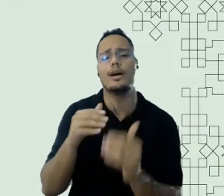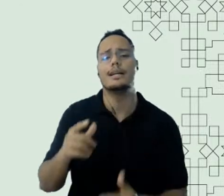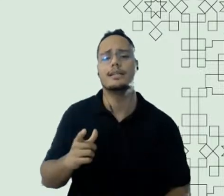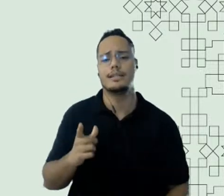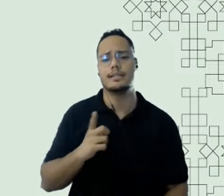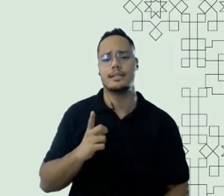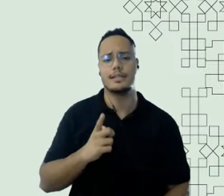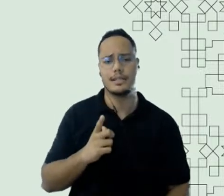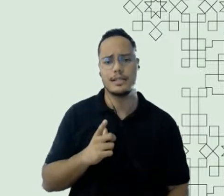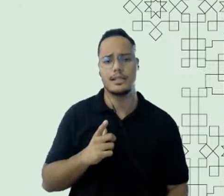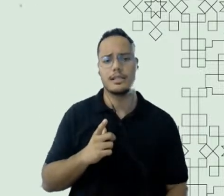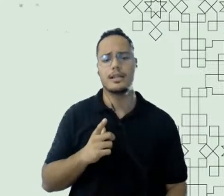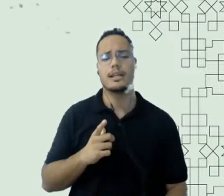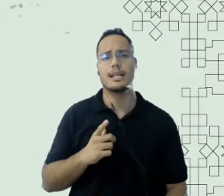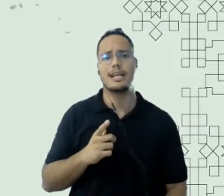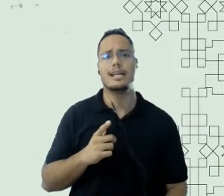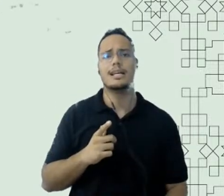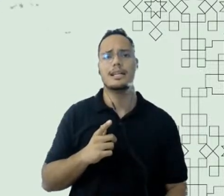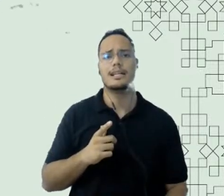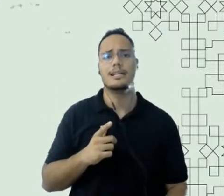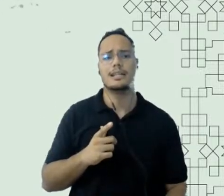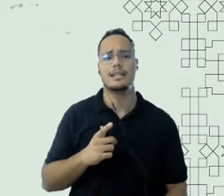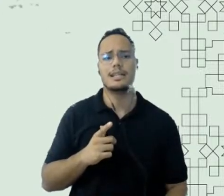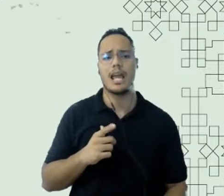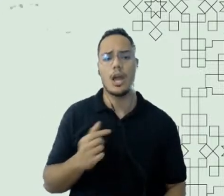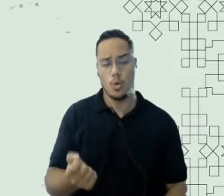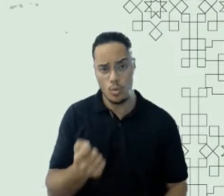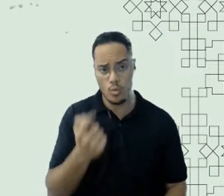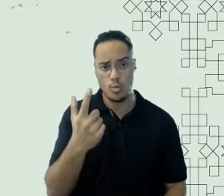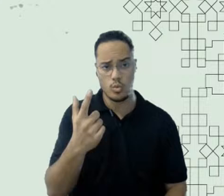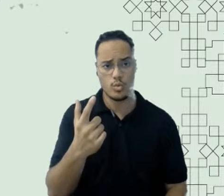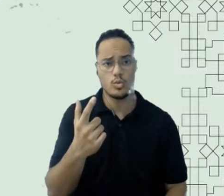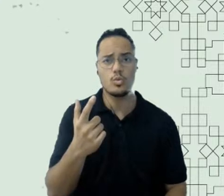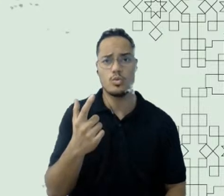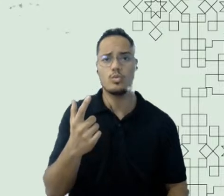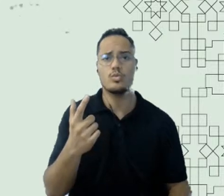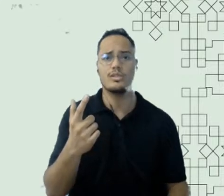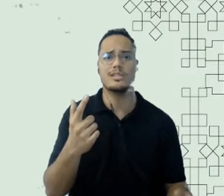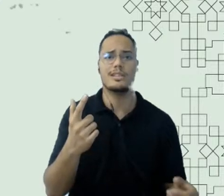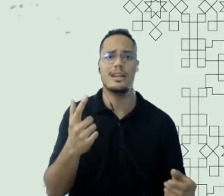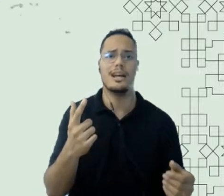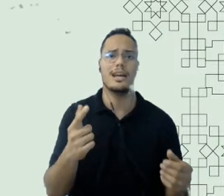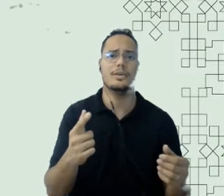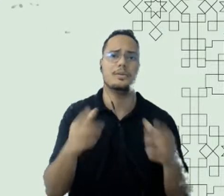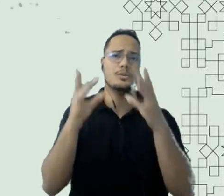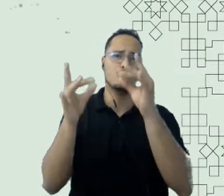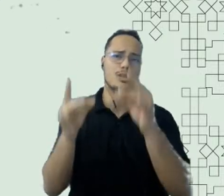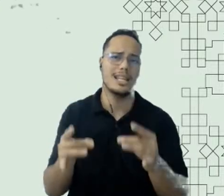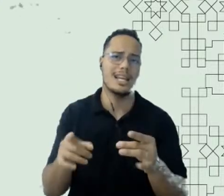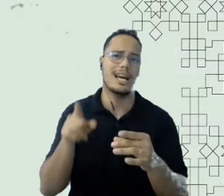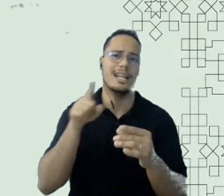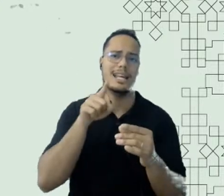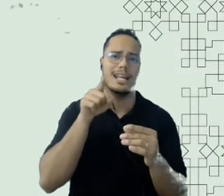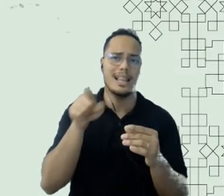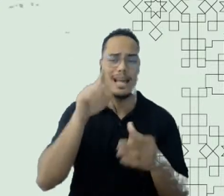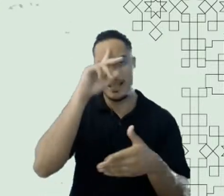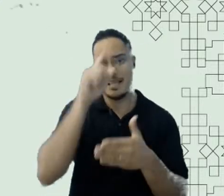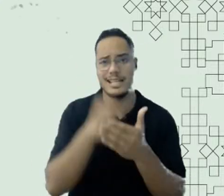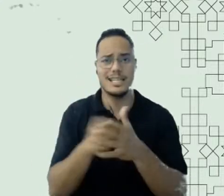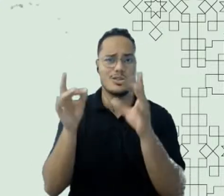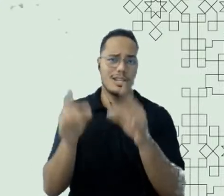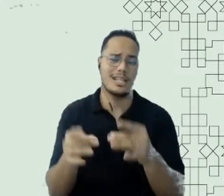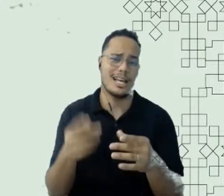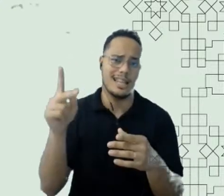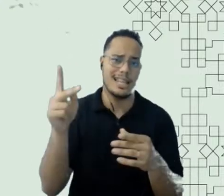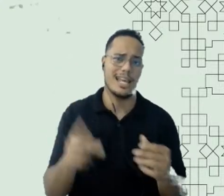ask YouTube to get the authorization for an activity that it will never carry